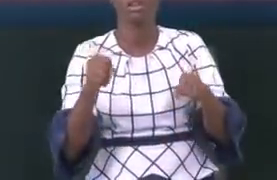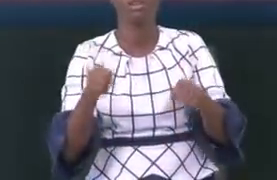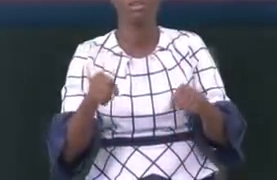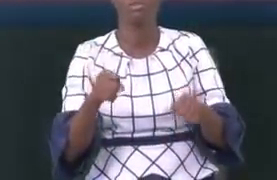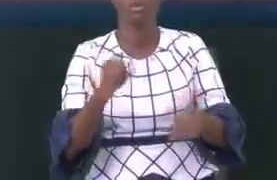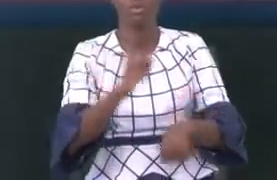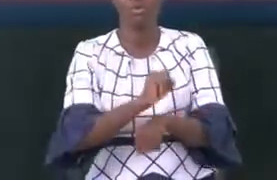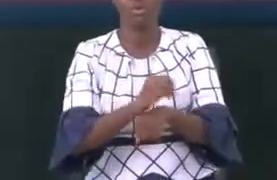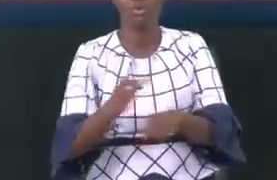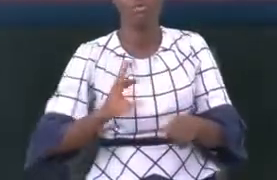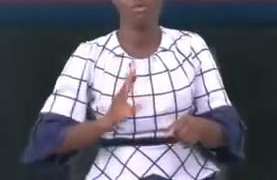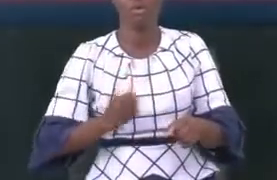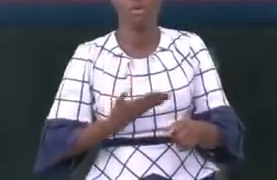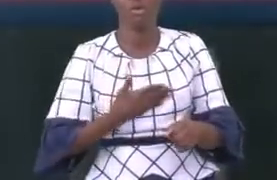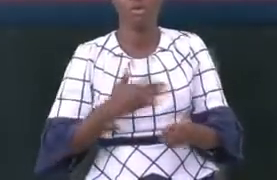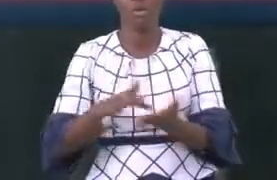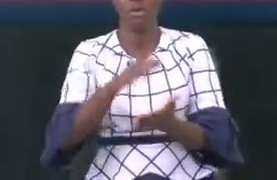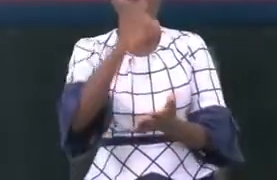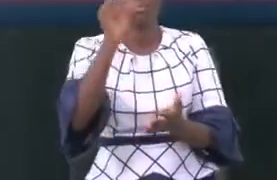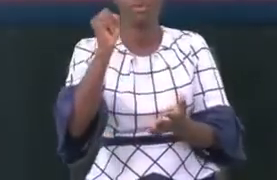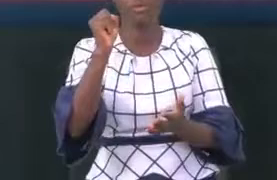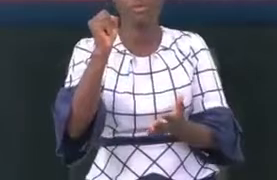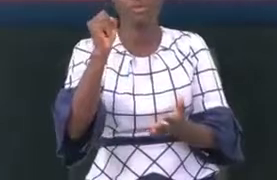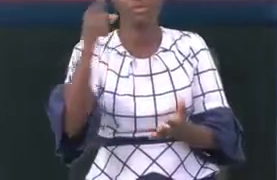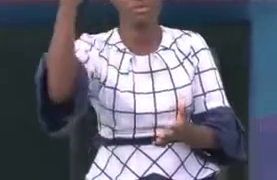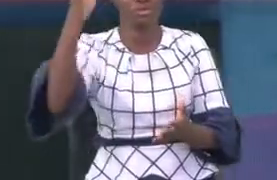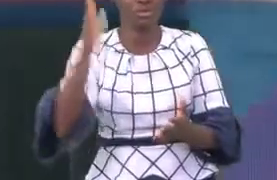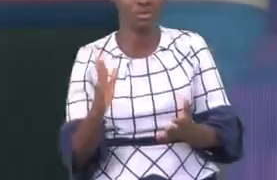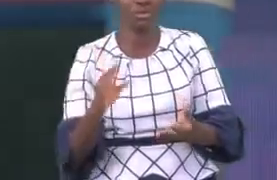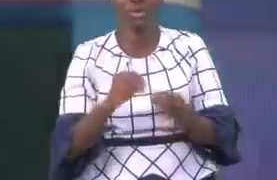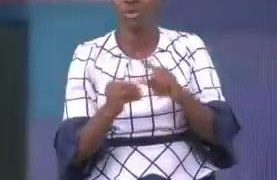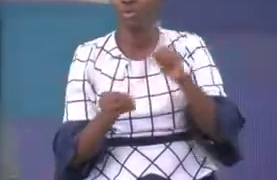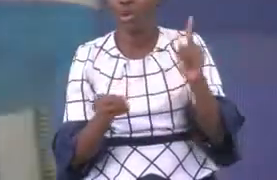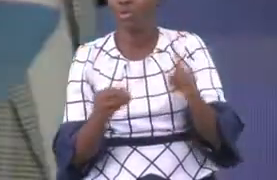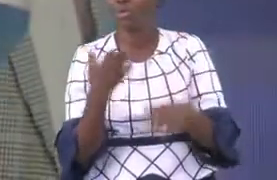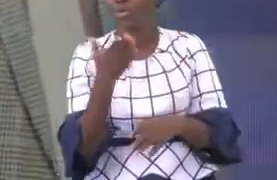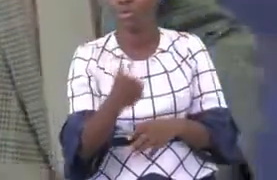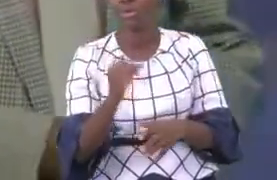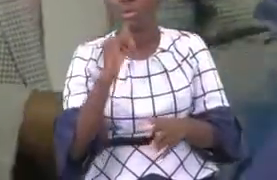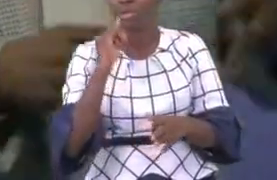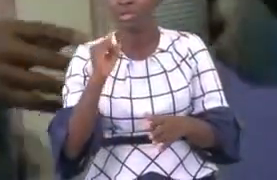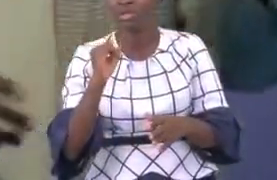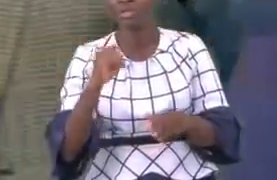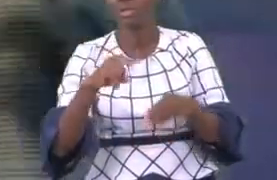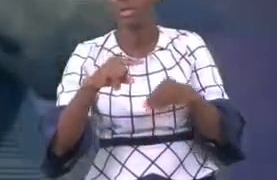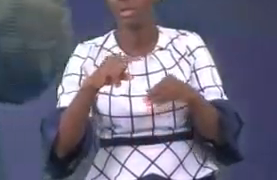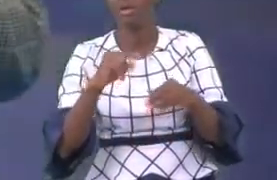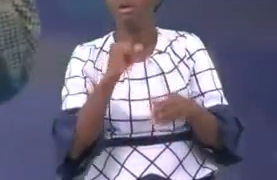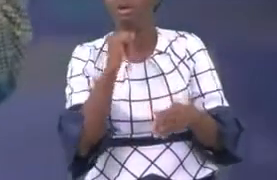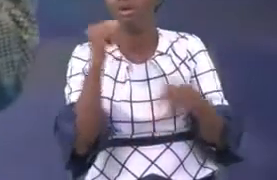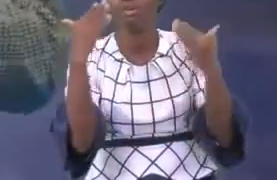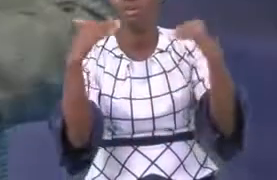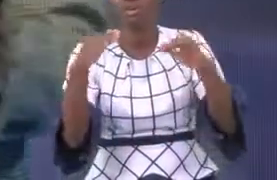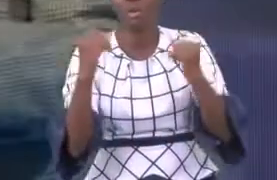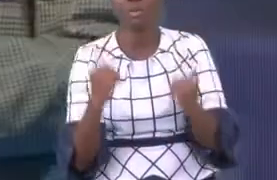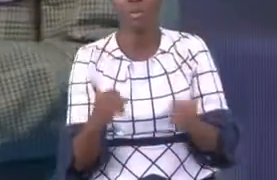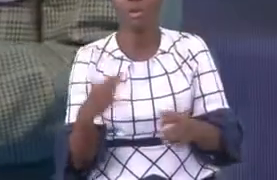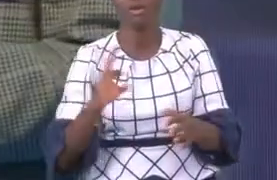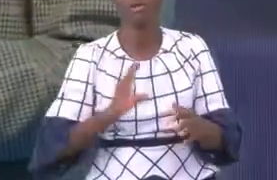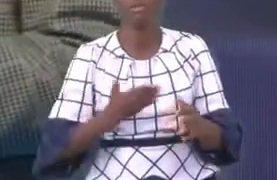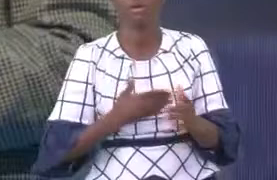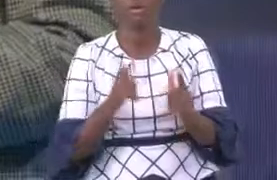one is the unlimited power of our great God. As we look at Jeremiah